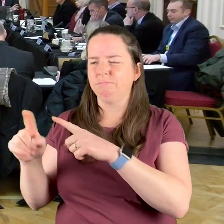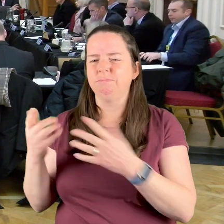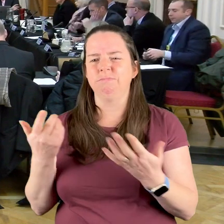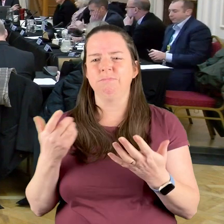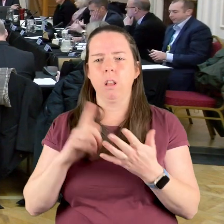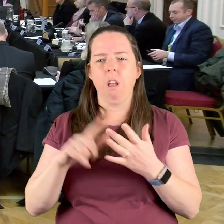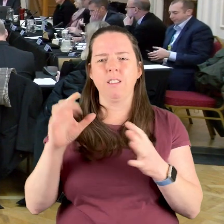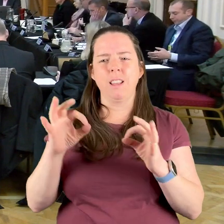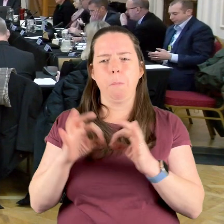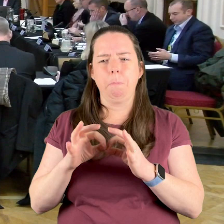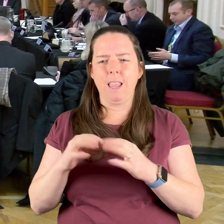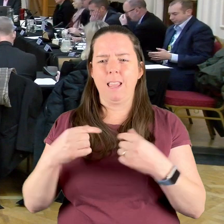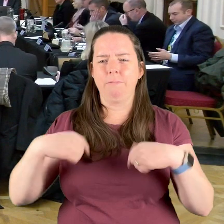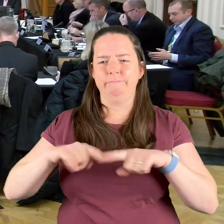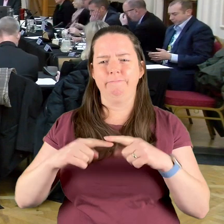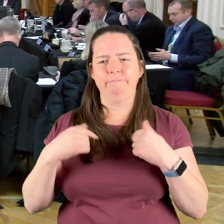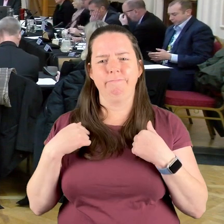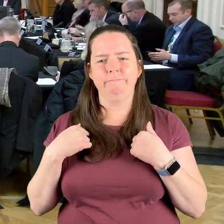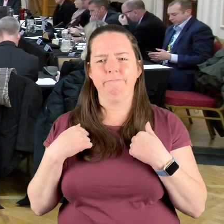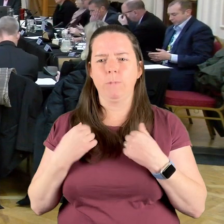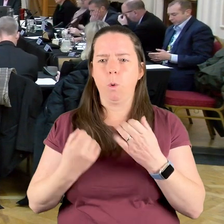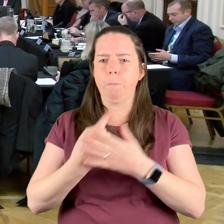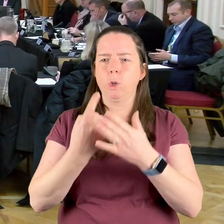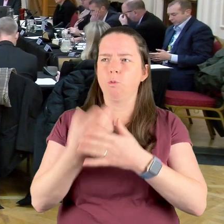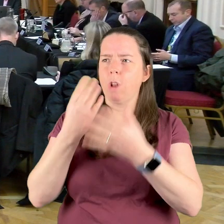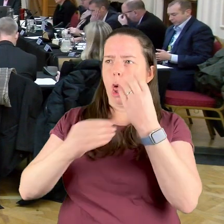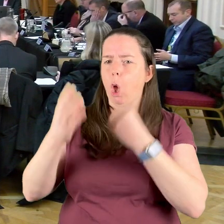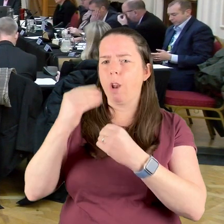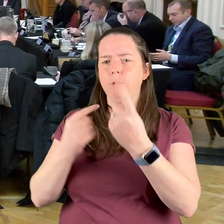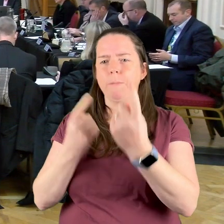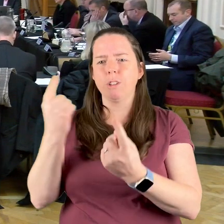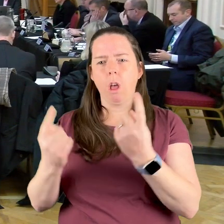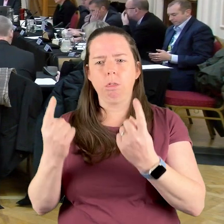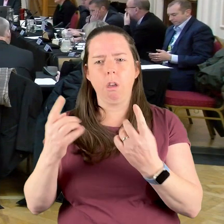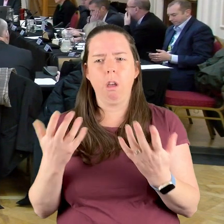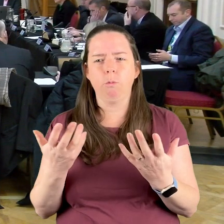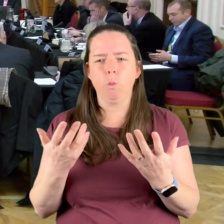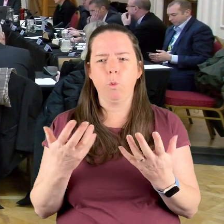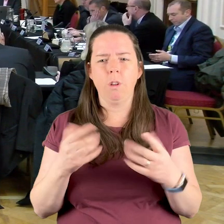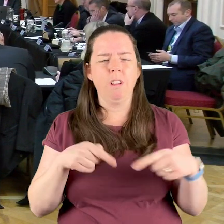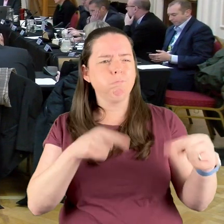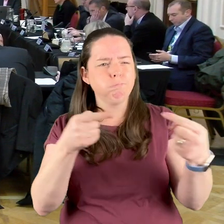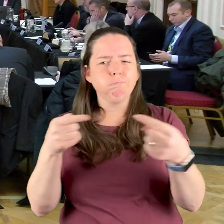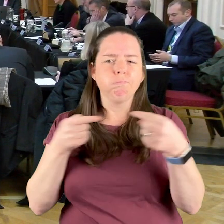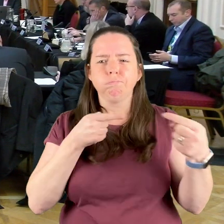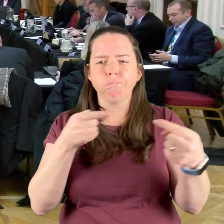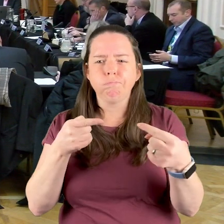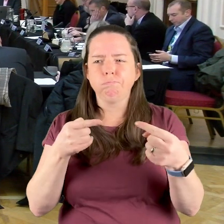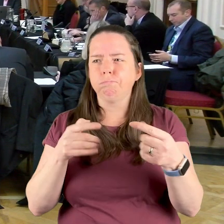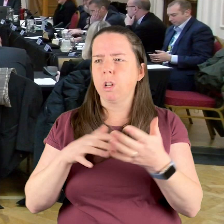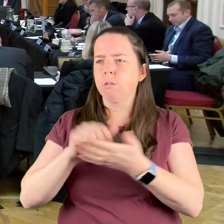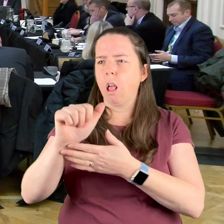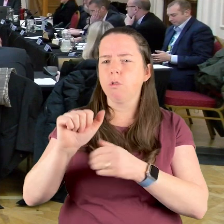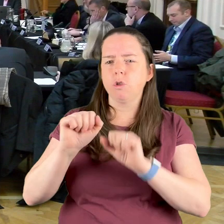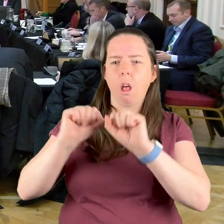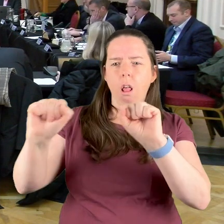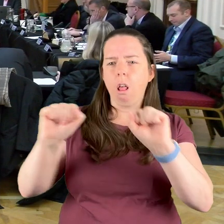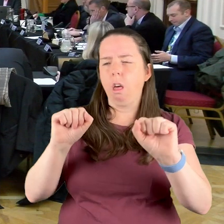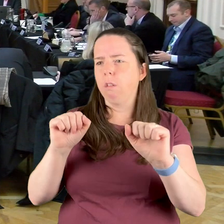hospitals, and surely as an ICB there are opportunities of learning from each other or at least